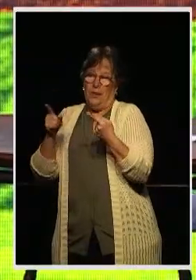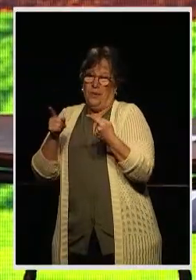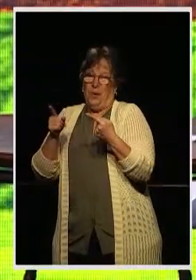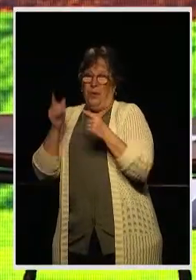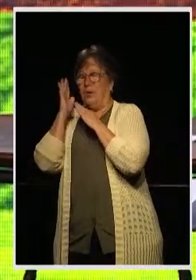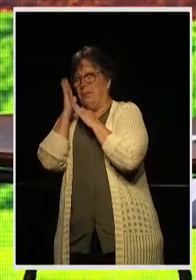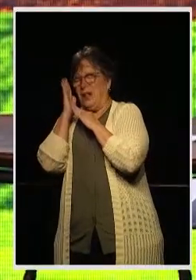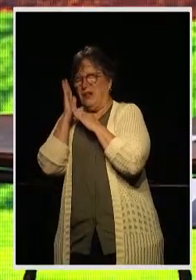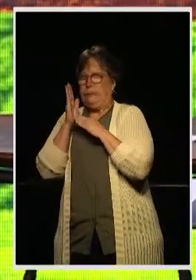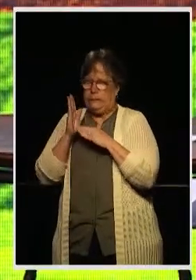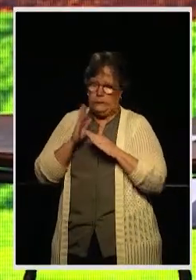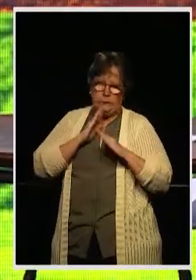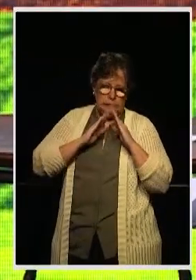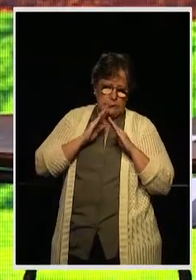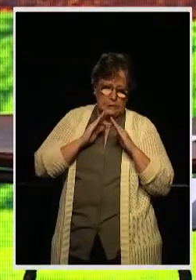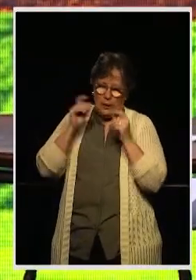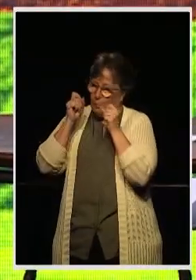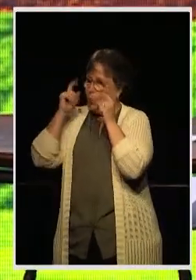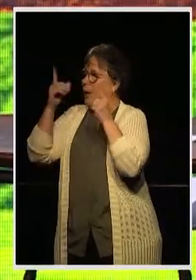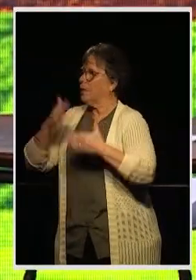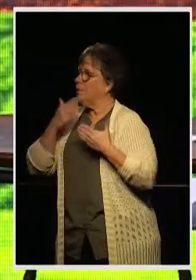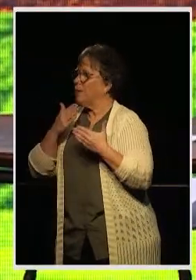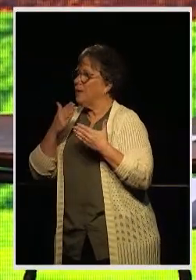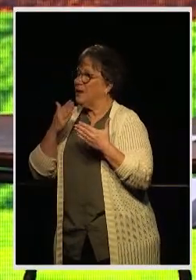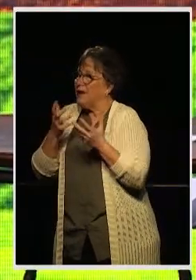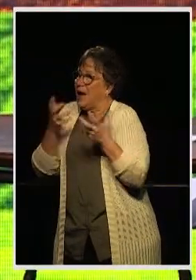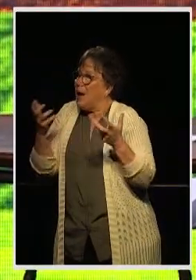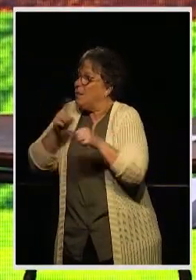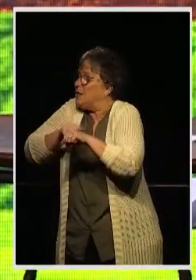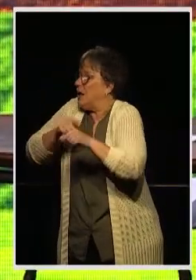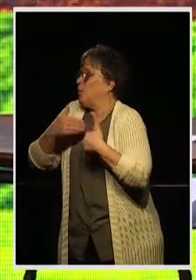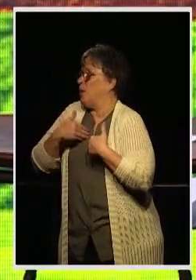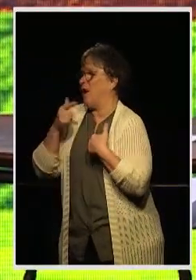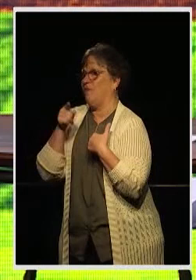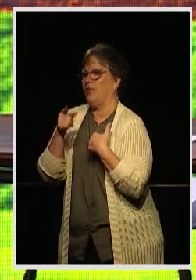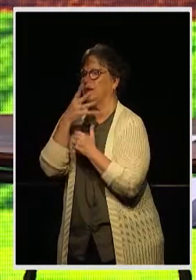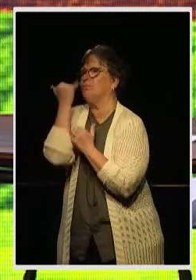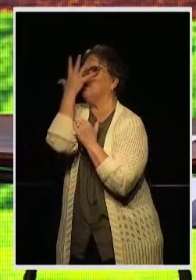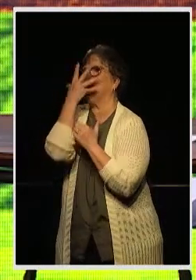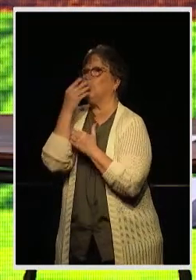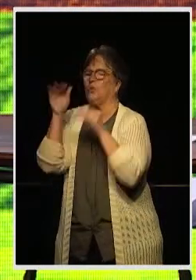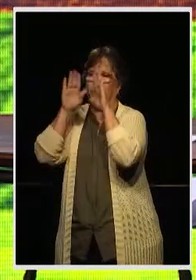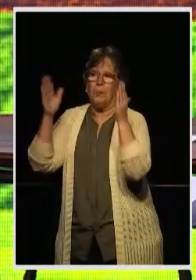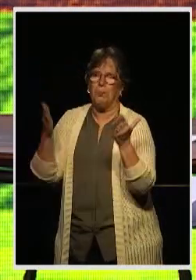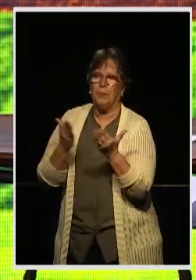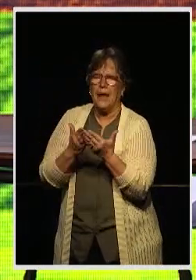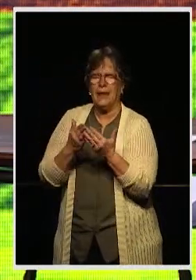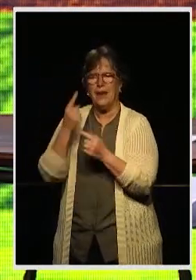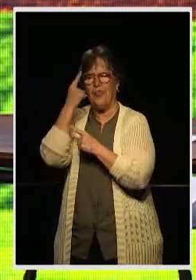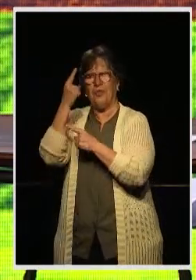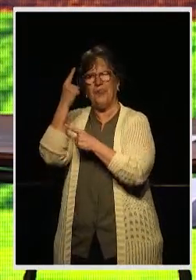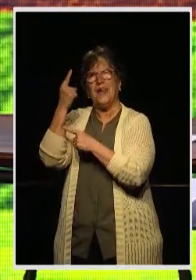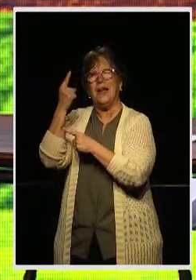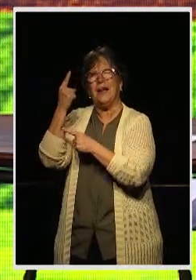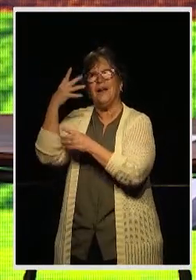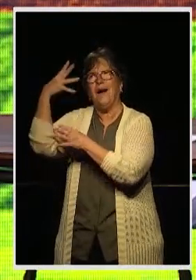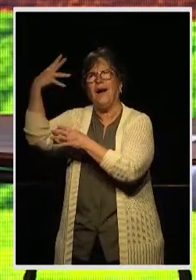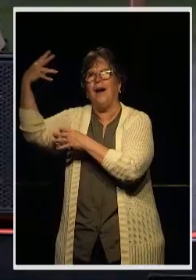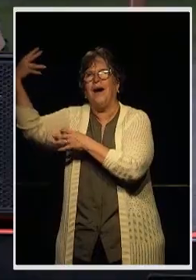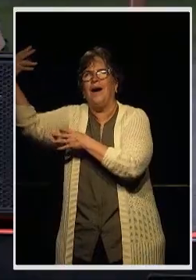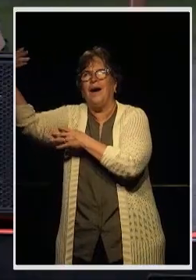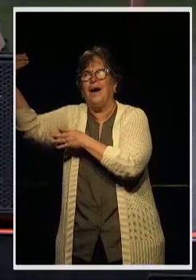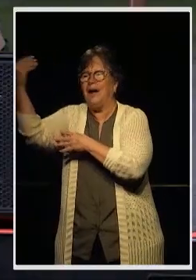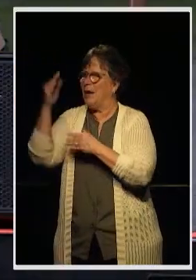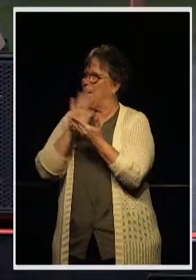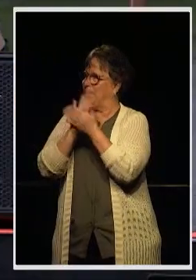frustrated, but wake up happy. You know, how much time do we have on this beautiful planet? You know, think outside the box and be creative. Thank